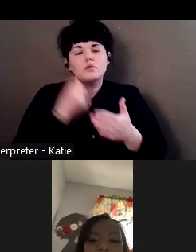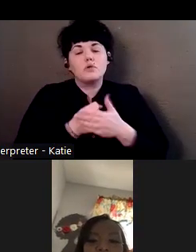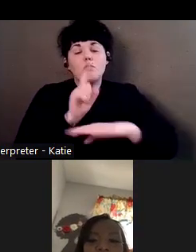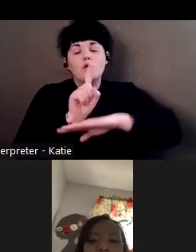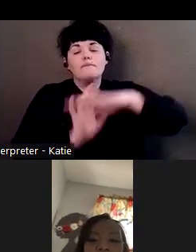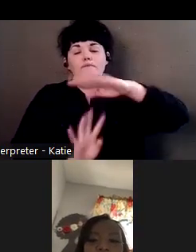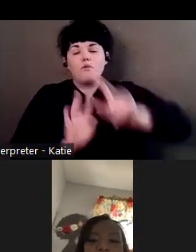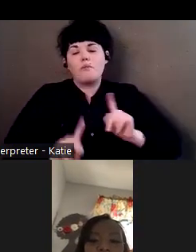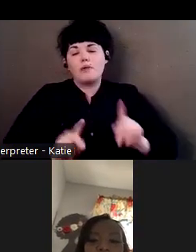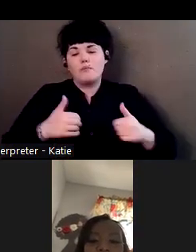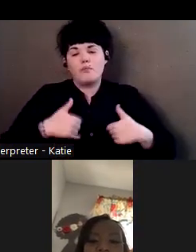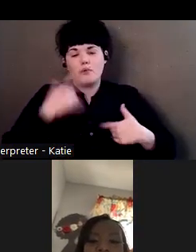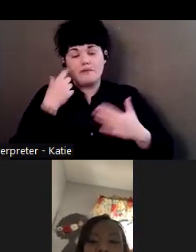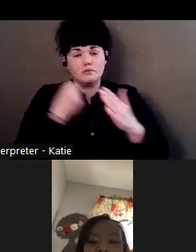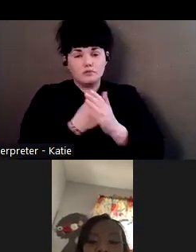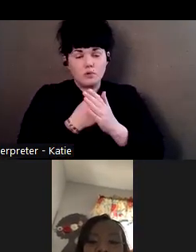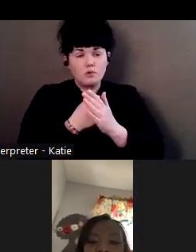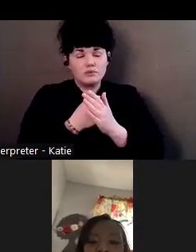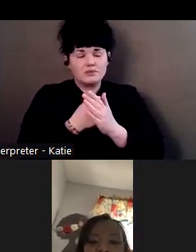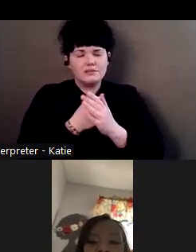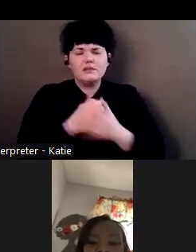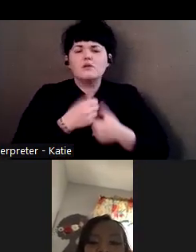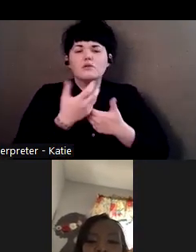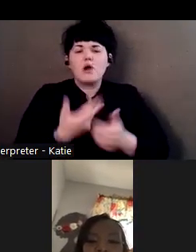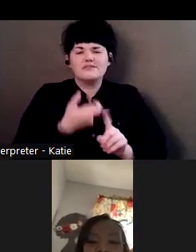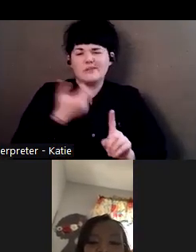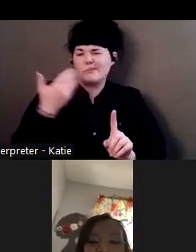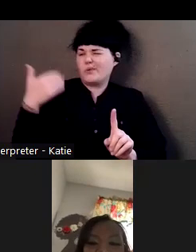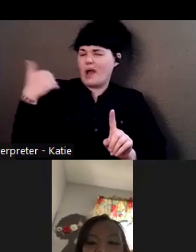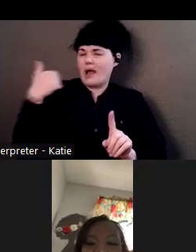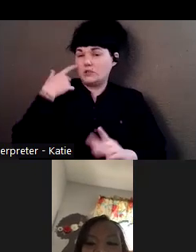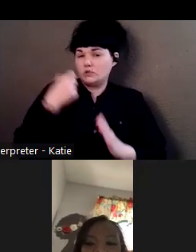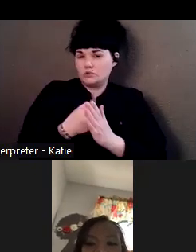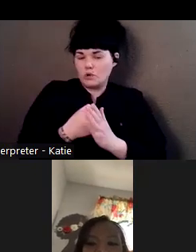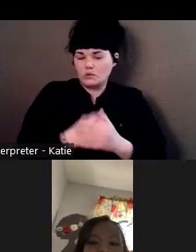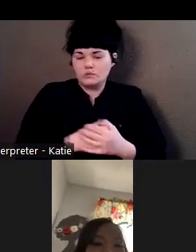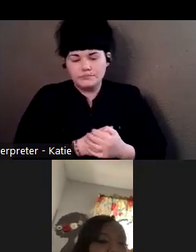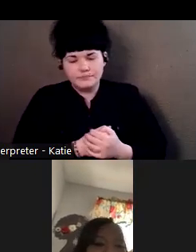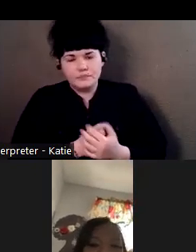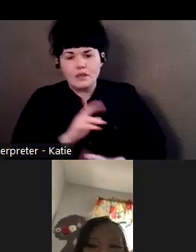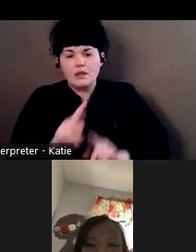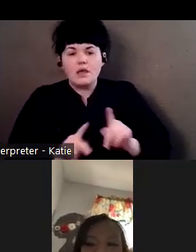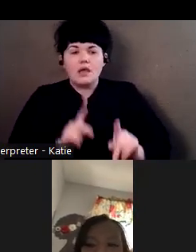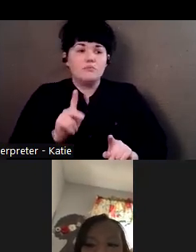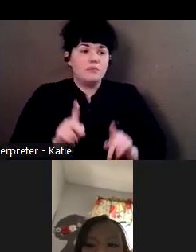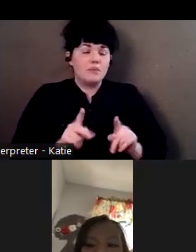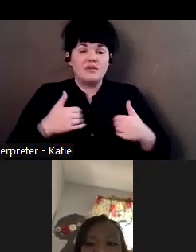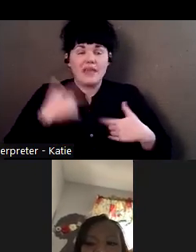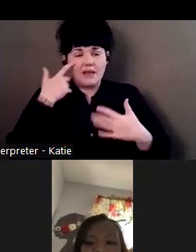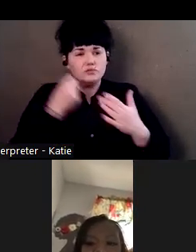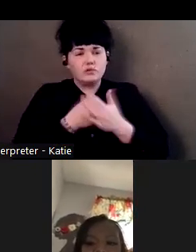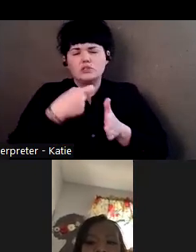strokes occur because they had a prior strokes, and people that have strokes, the cost is approximately $34 billion